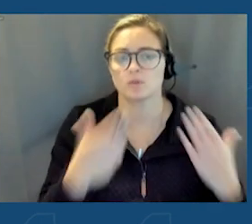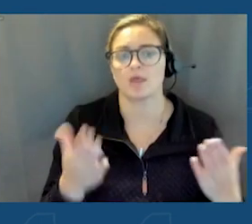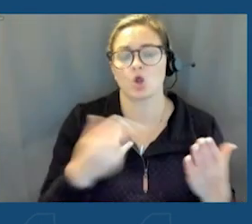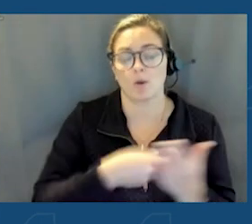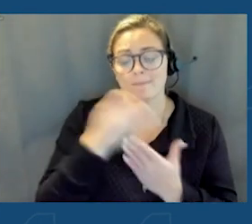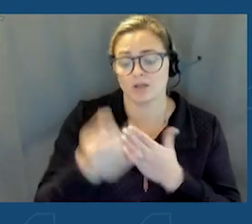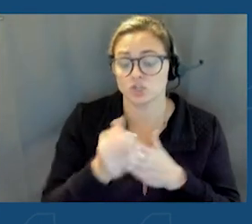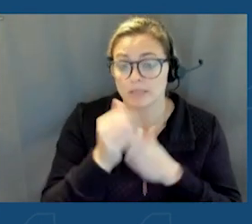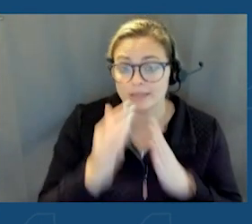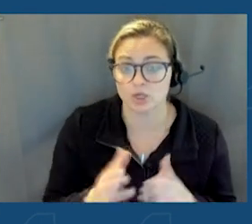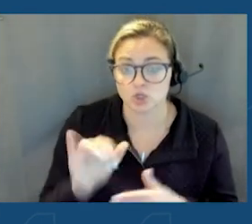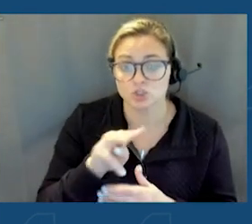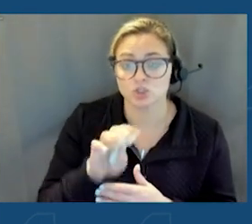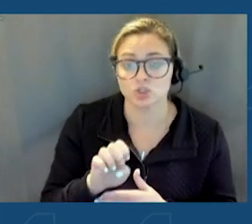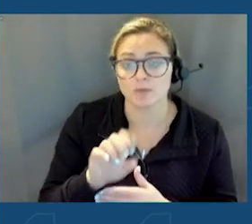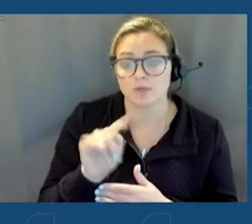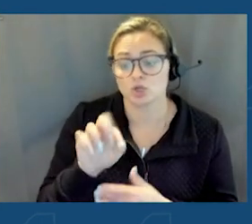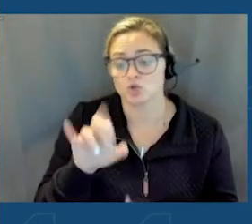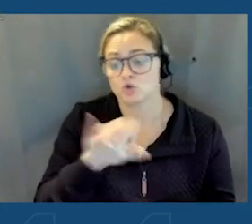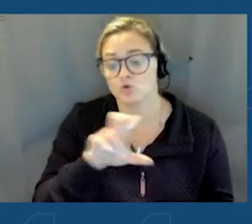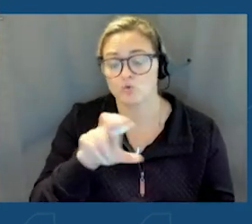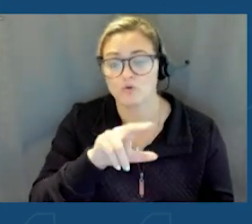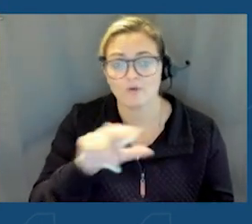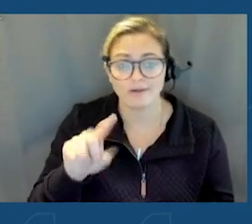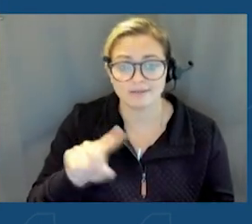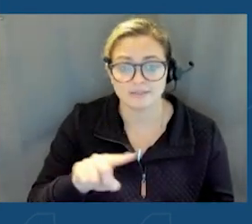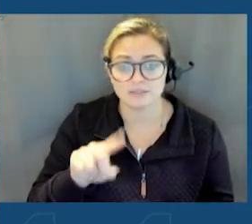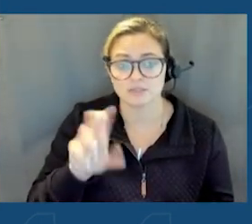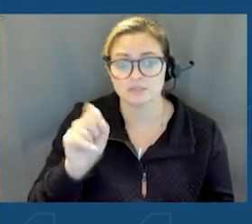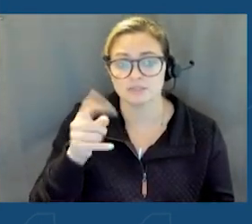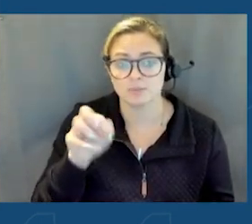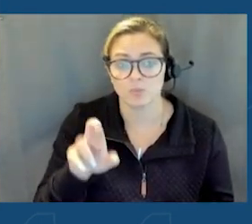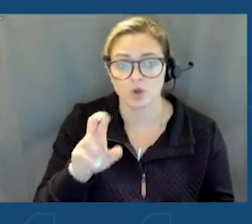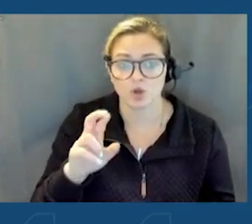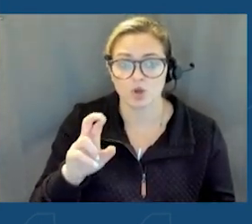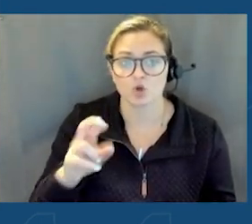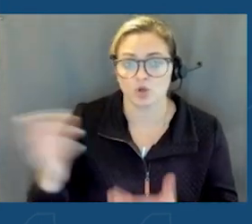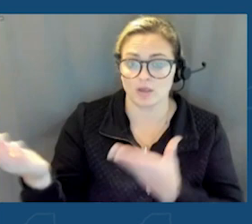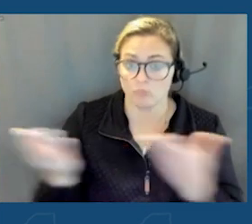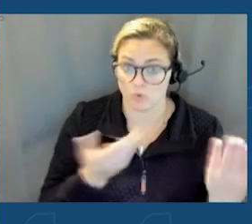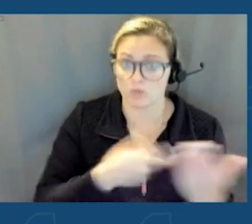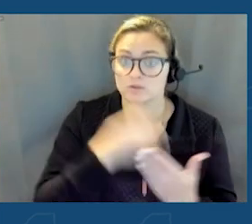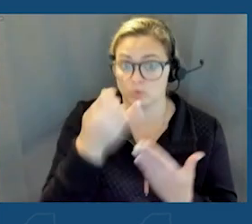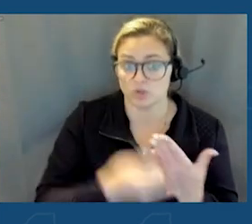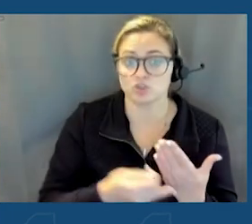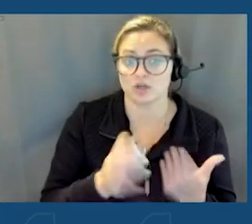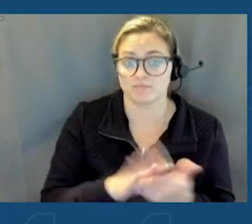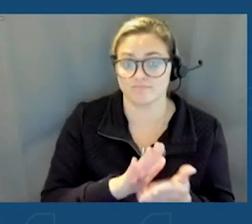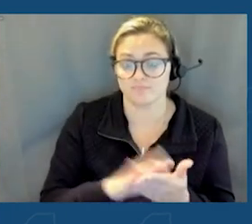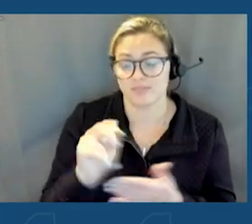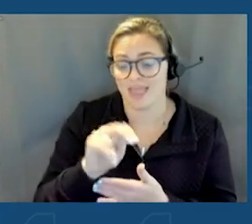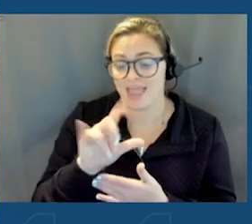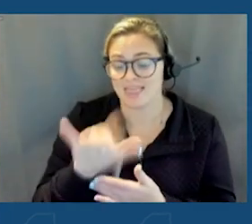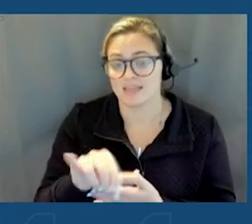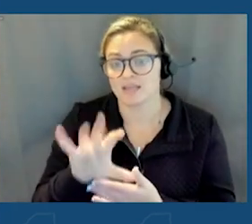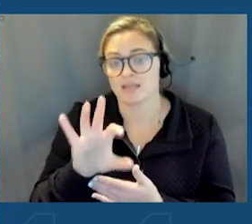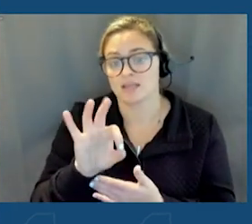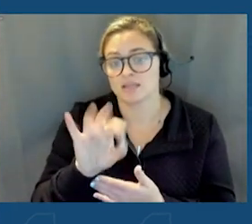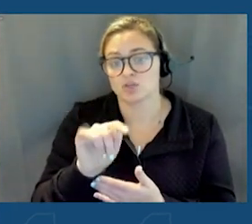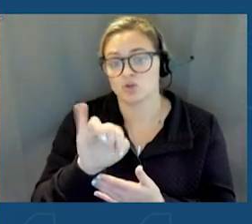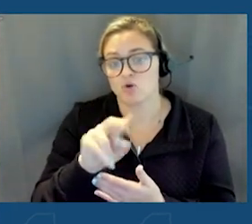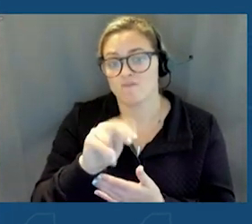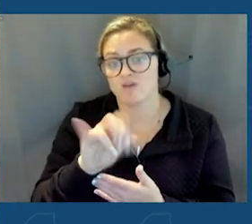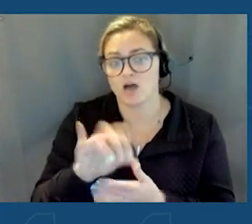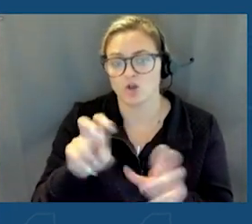leaders, Jamie Torres Springer, who brought this project in, Anthony Tefano, standing right next to